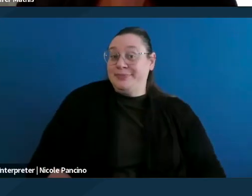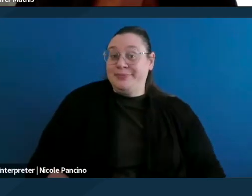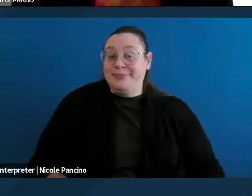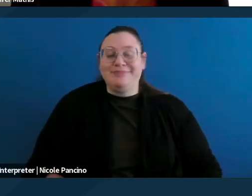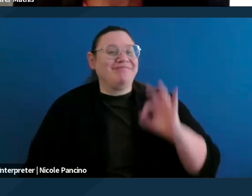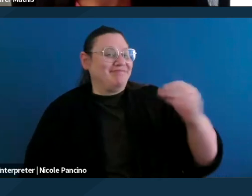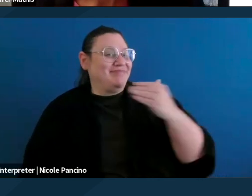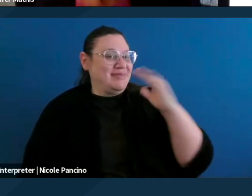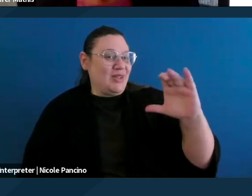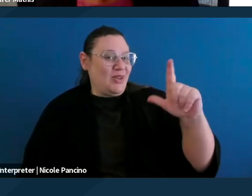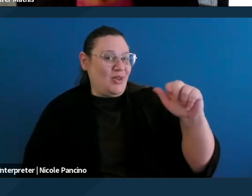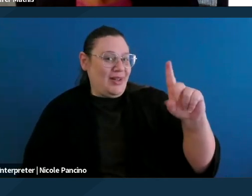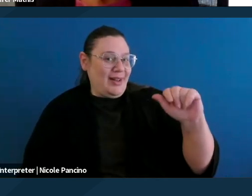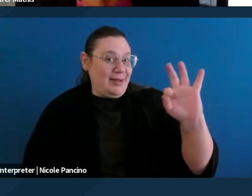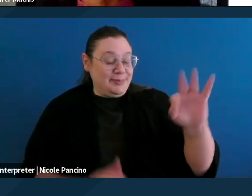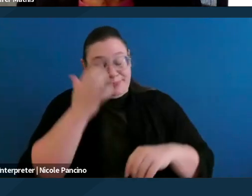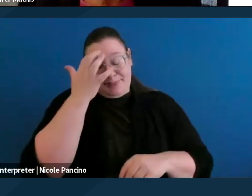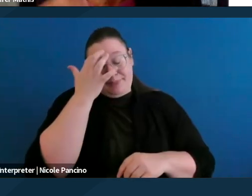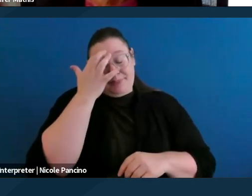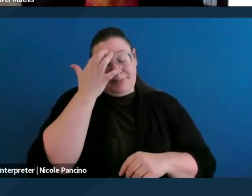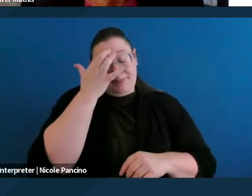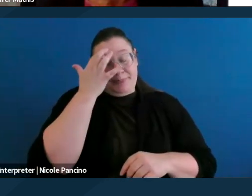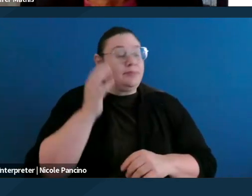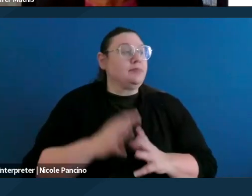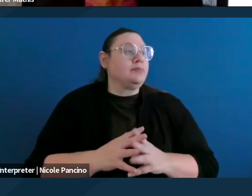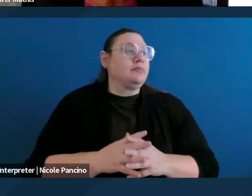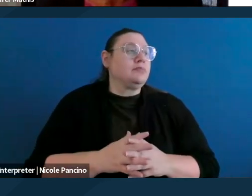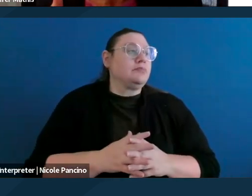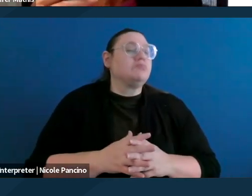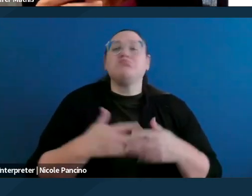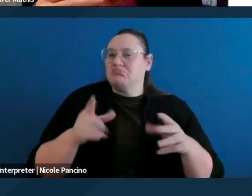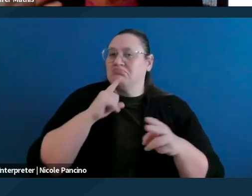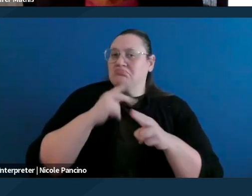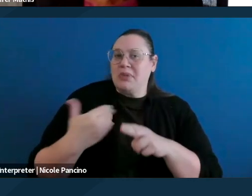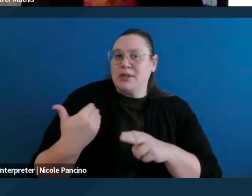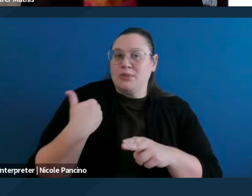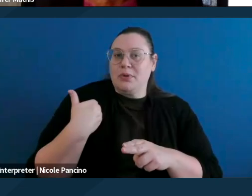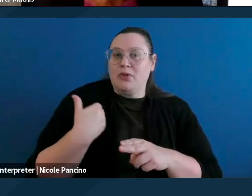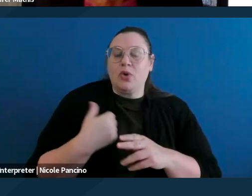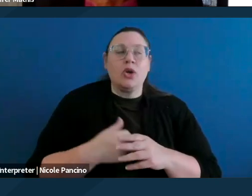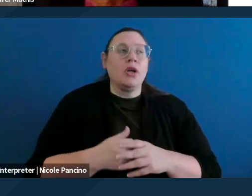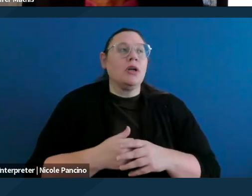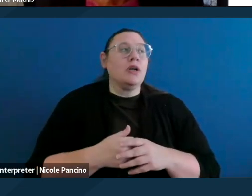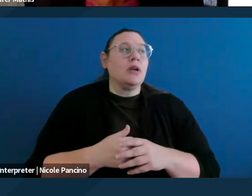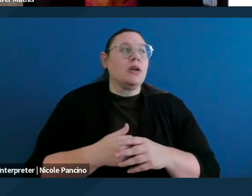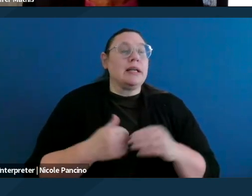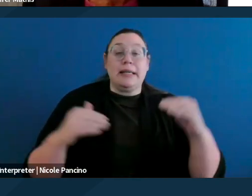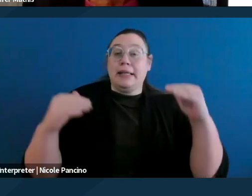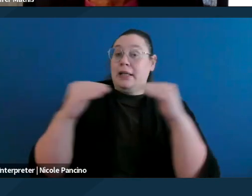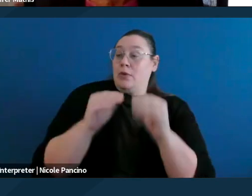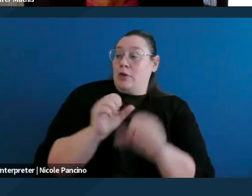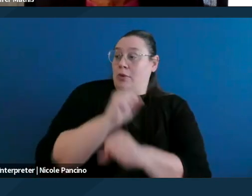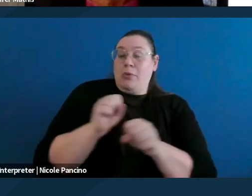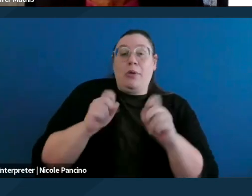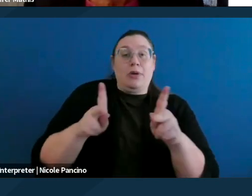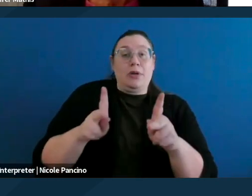Thanks, Claudia. So, as I mentioned before, the Equal Employment Opportunity